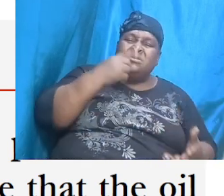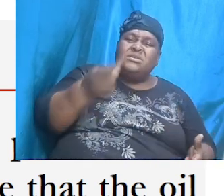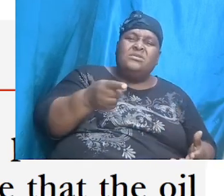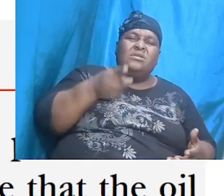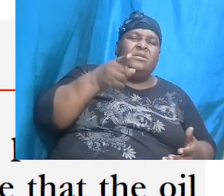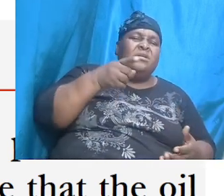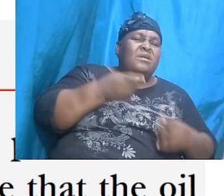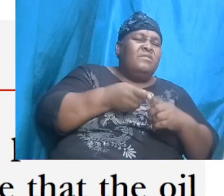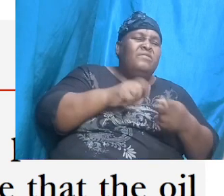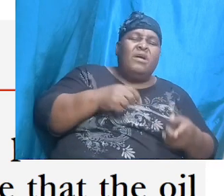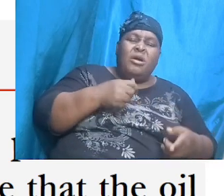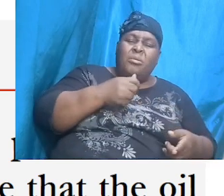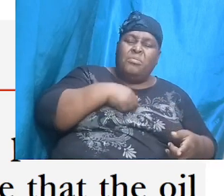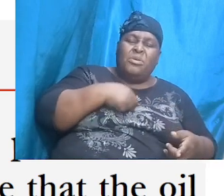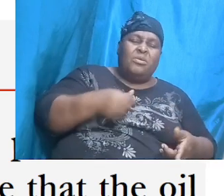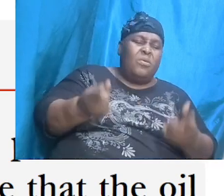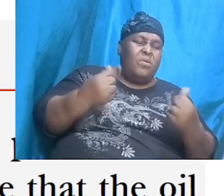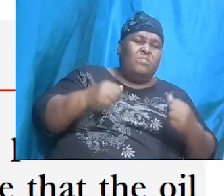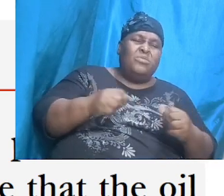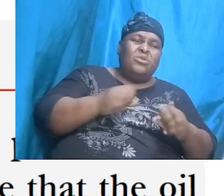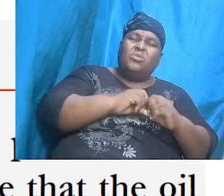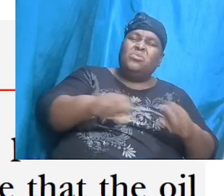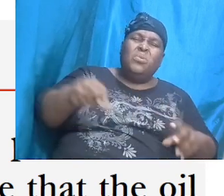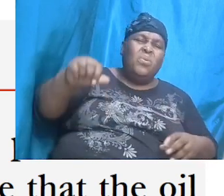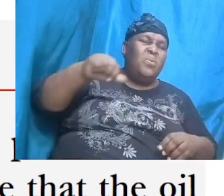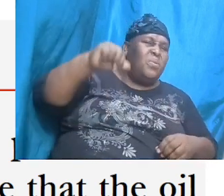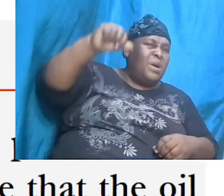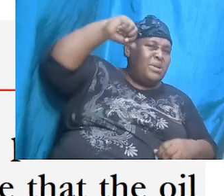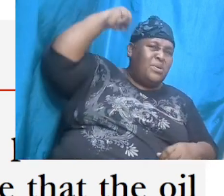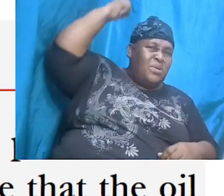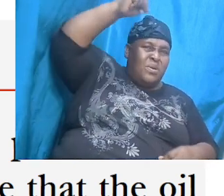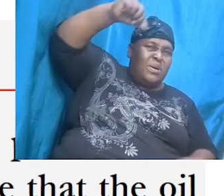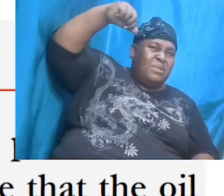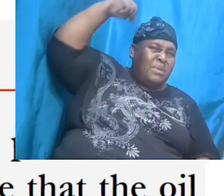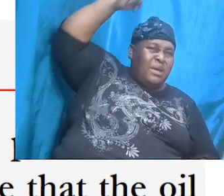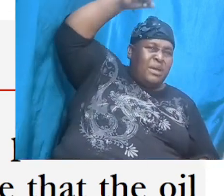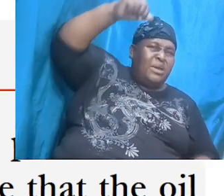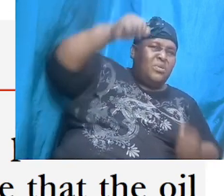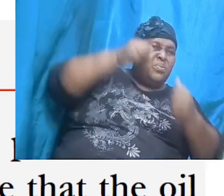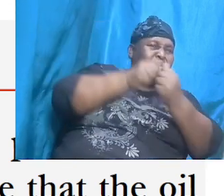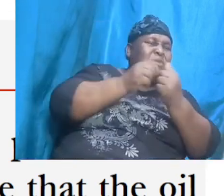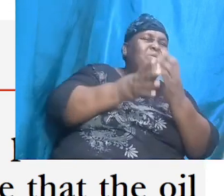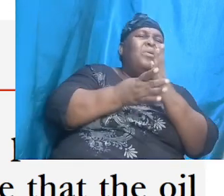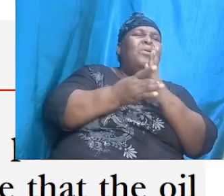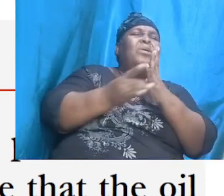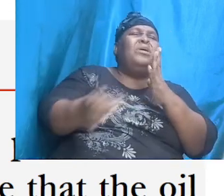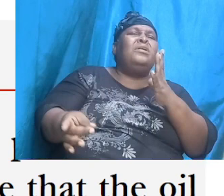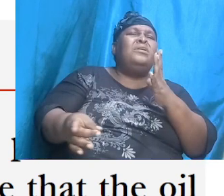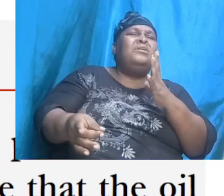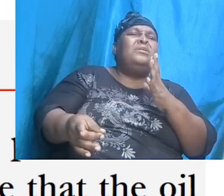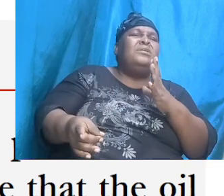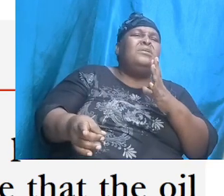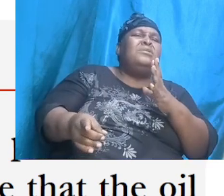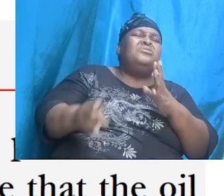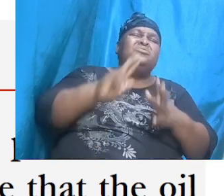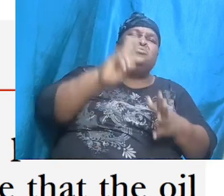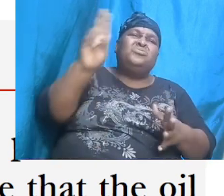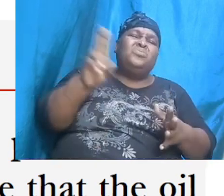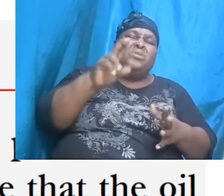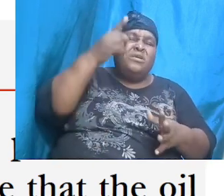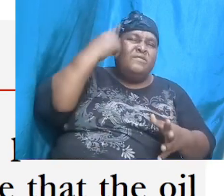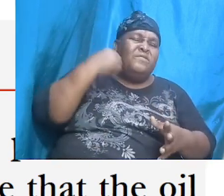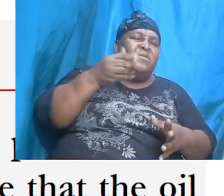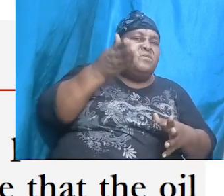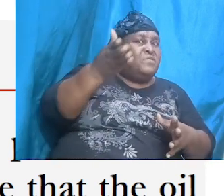you did not anoint my head with oil. And why he said that? Because it was a norm for them to anoint the